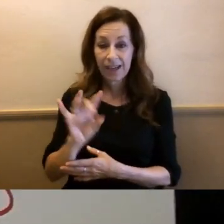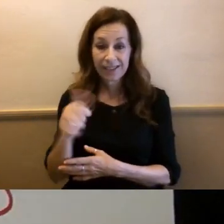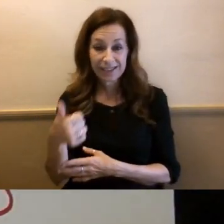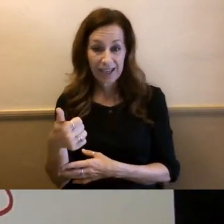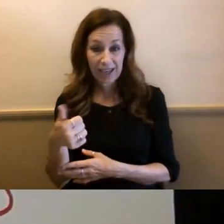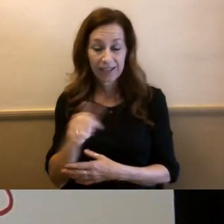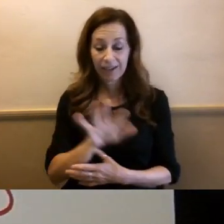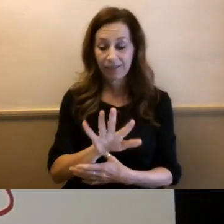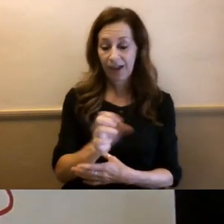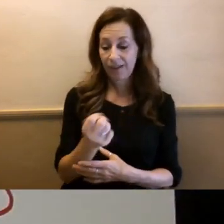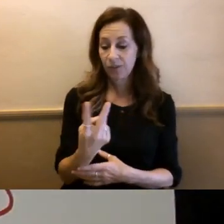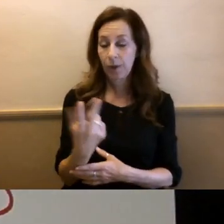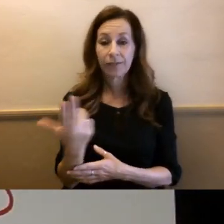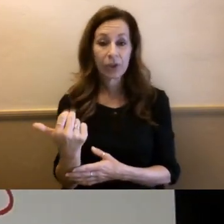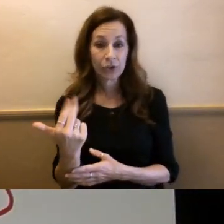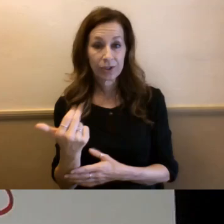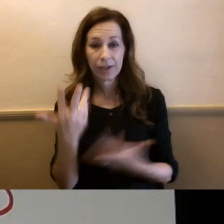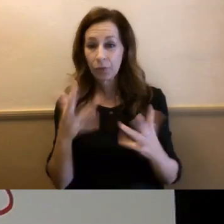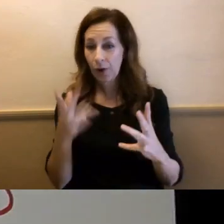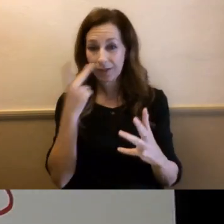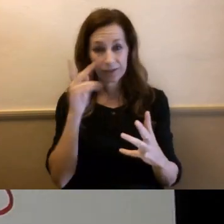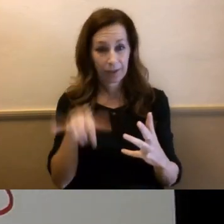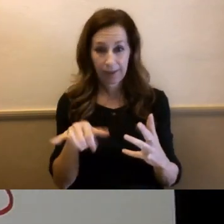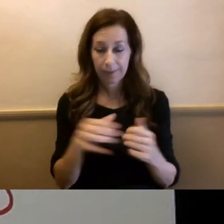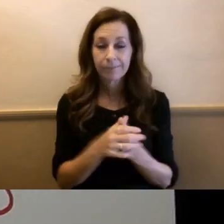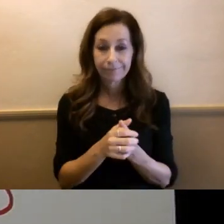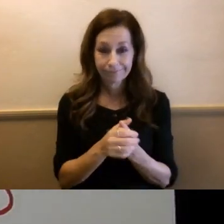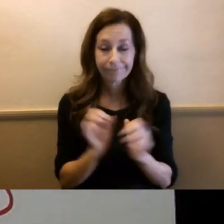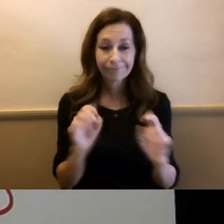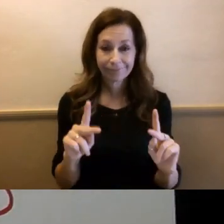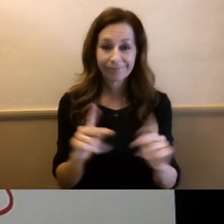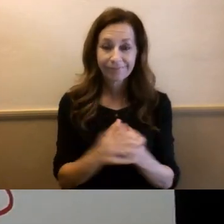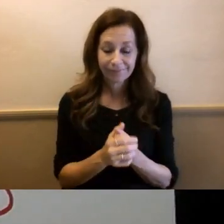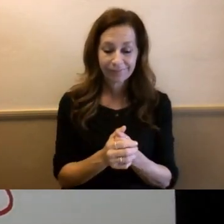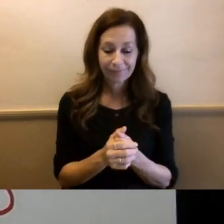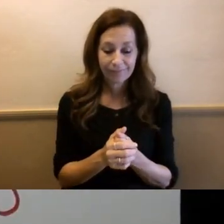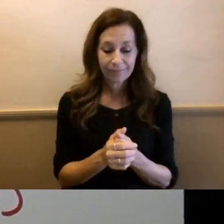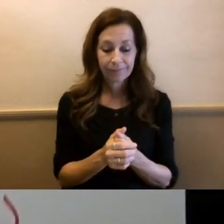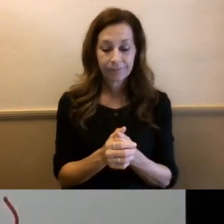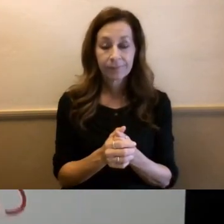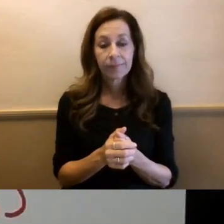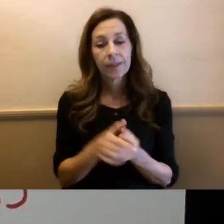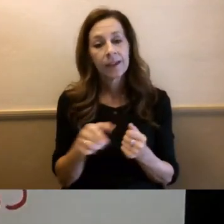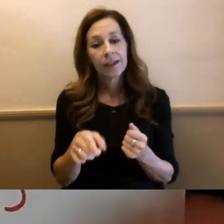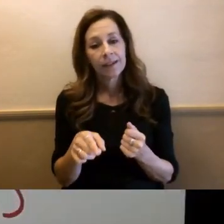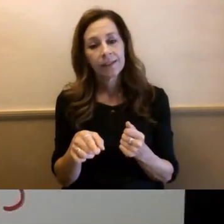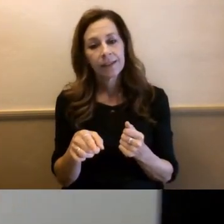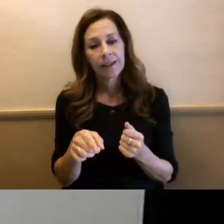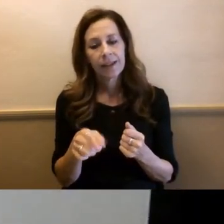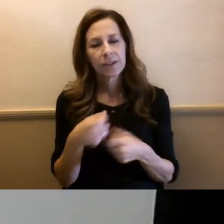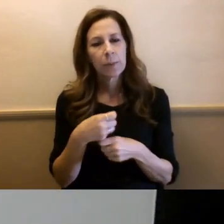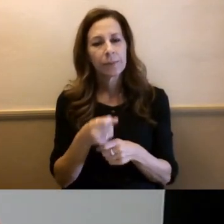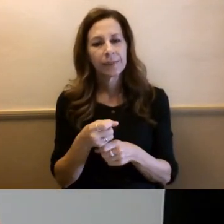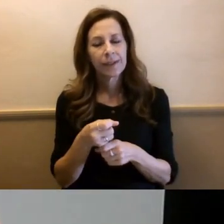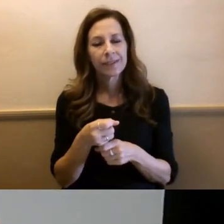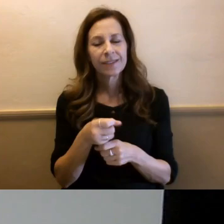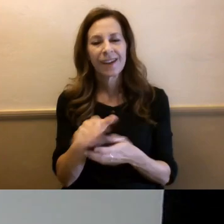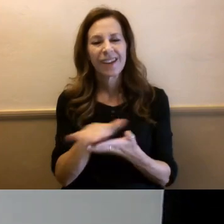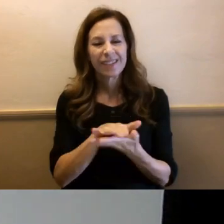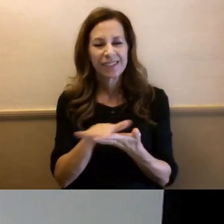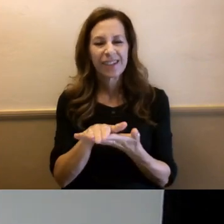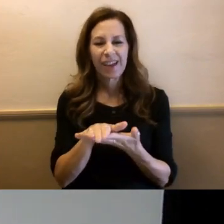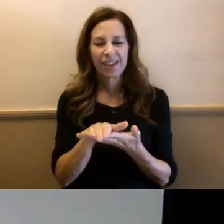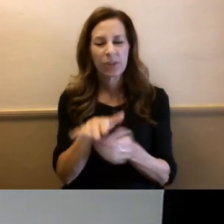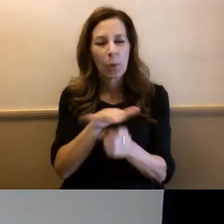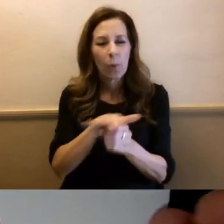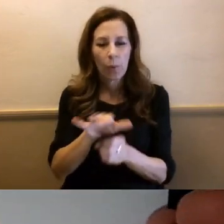and 10, and the 5, 12, and 13. We saw those ones. All right. So these are the ones that produce a